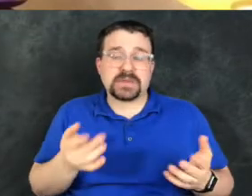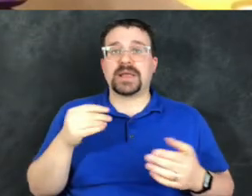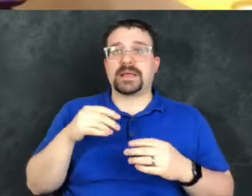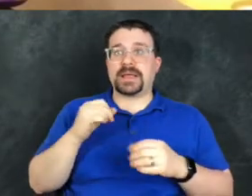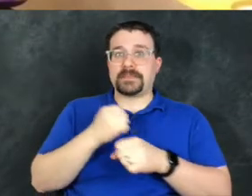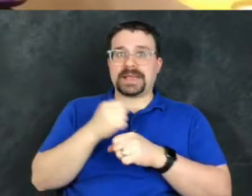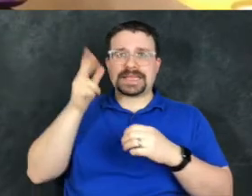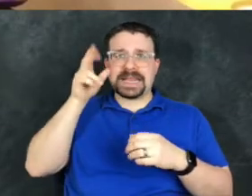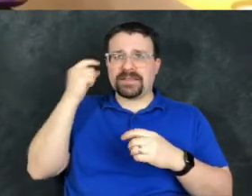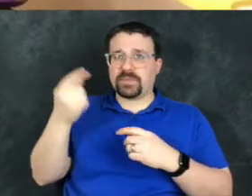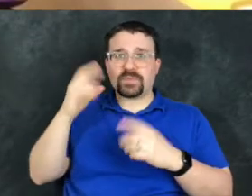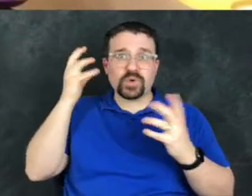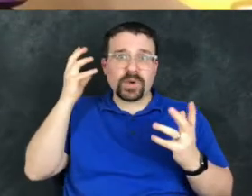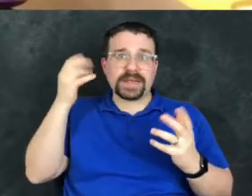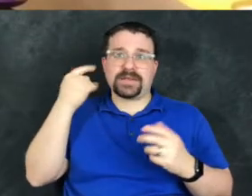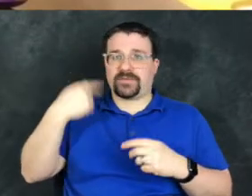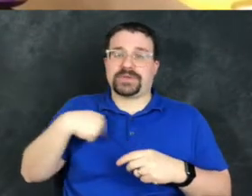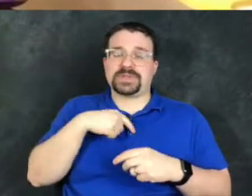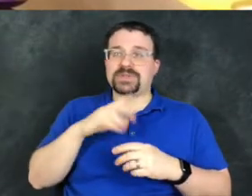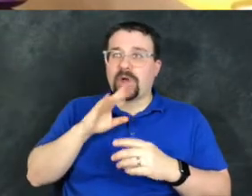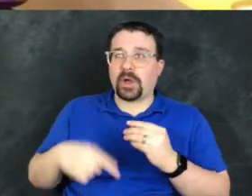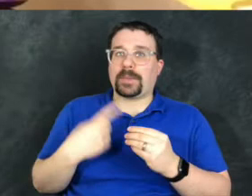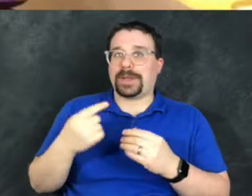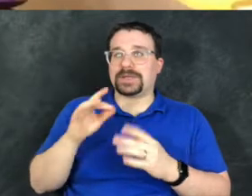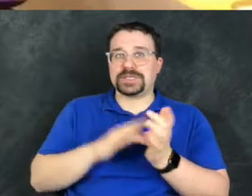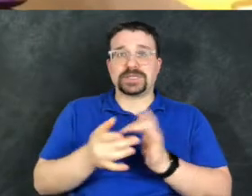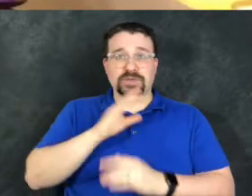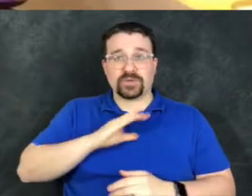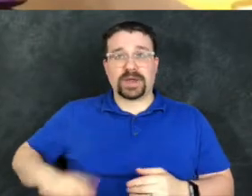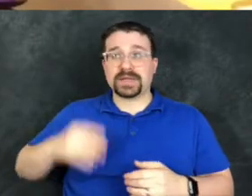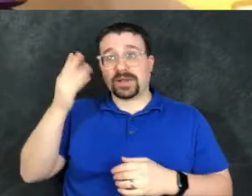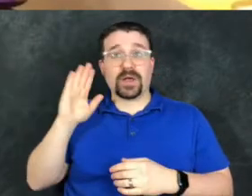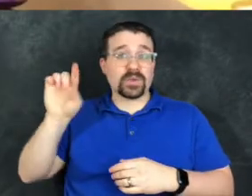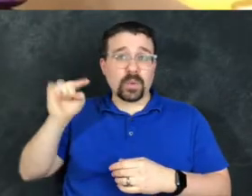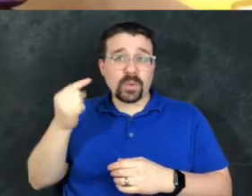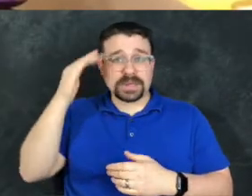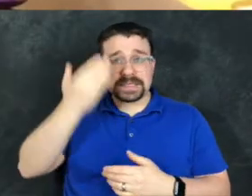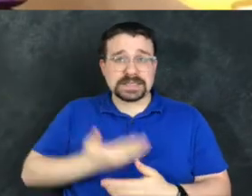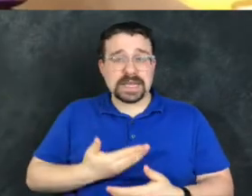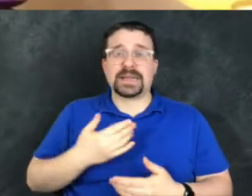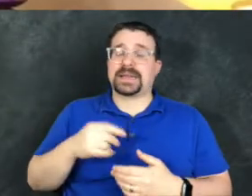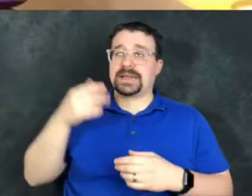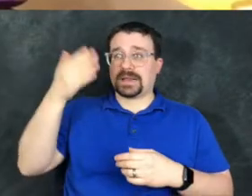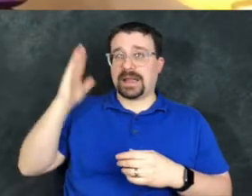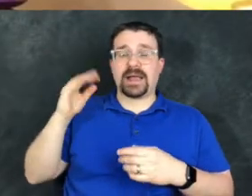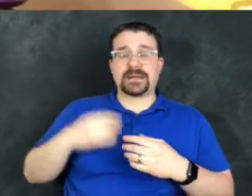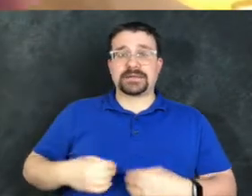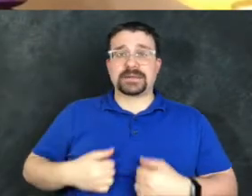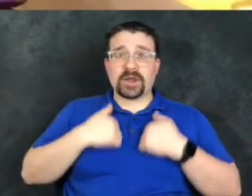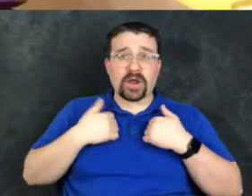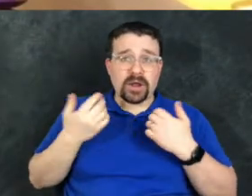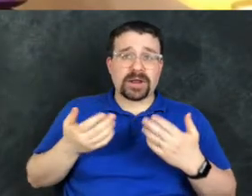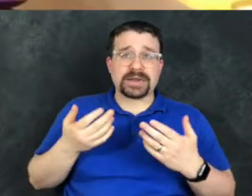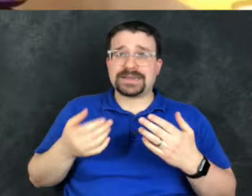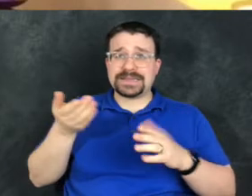mention Jesus. But it drives the evil one crazy for us to talk about Jesus Christ, God's only begotten Son